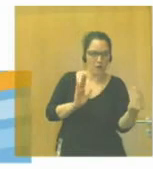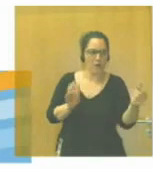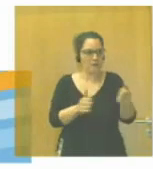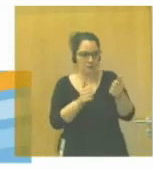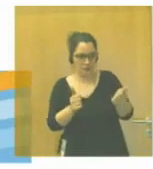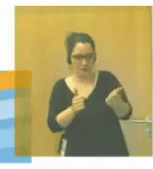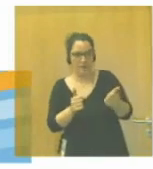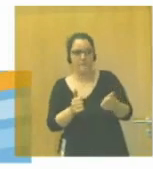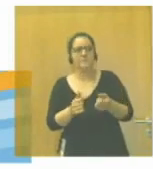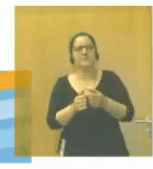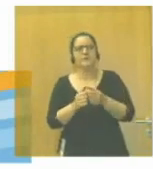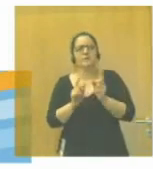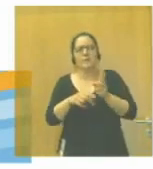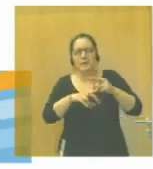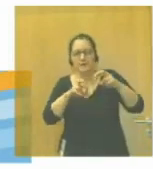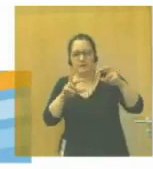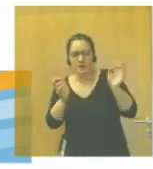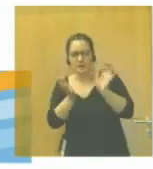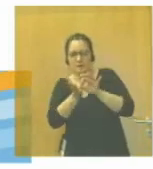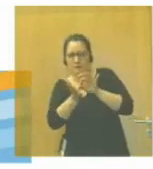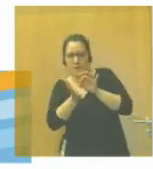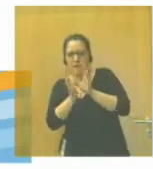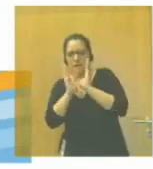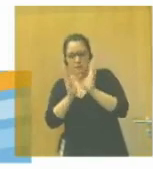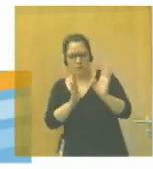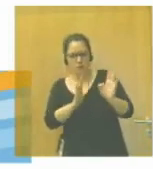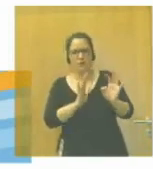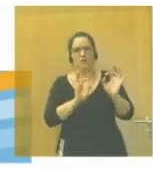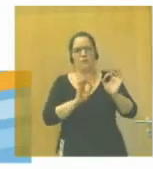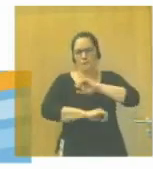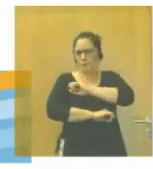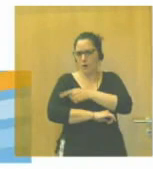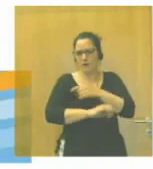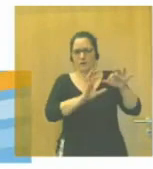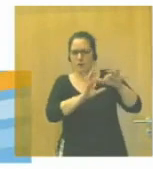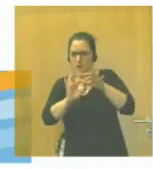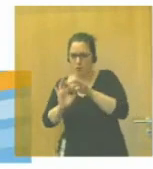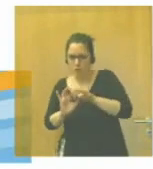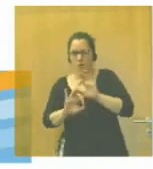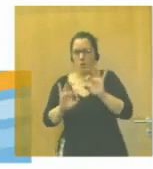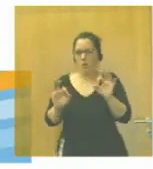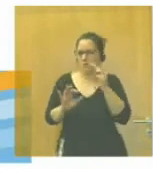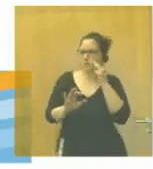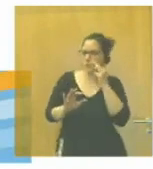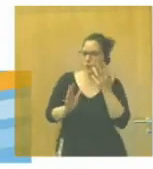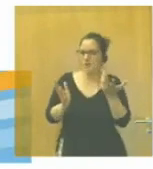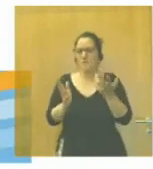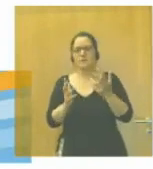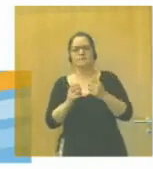individual heroic clinicians. Clinicians are doing phenomenal work and we have to do what we can to support them. But zero suicide is